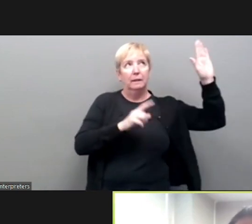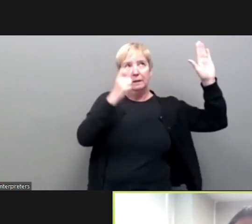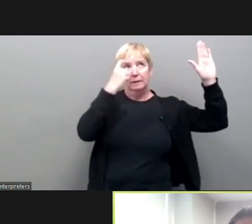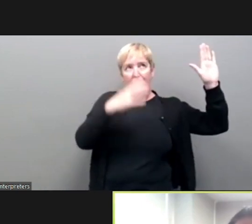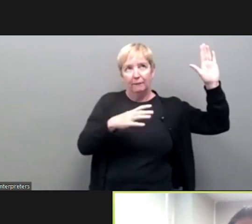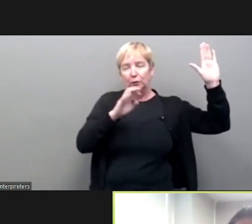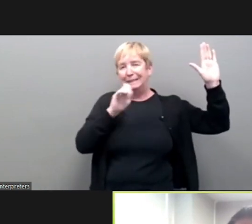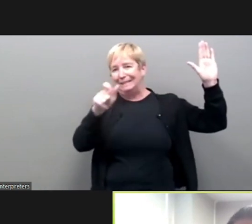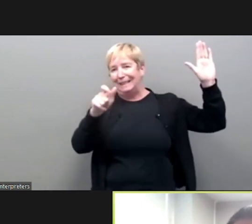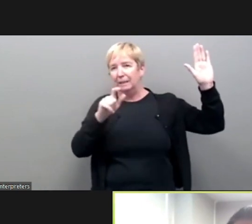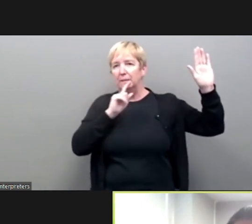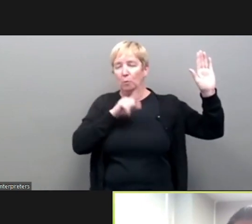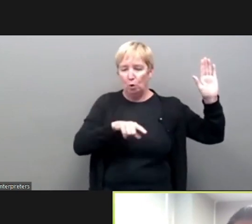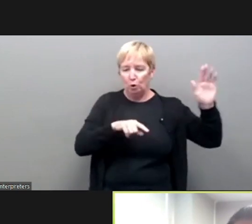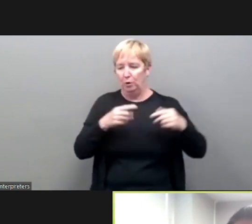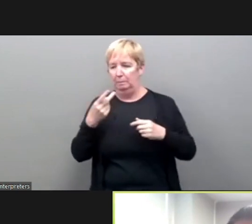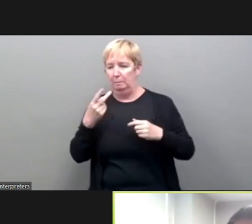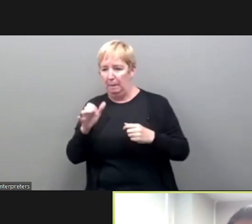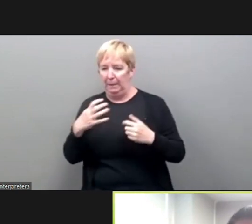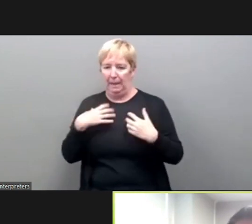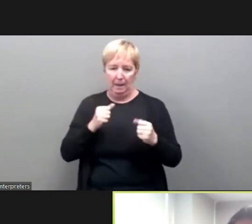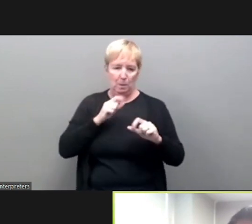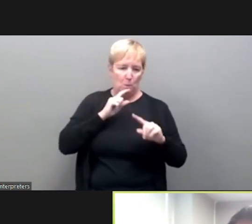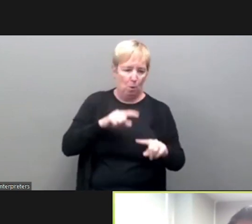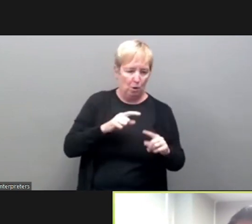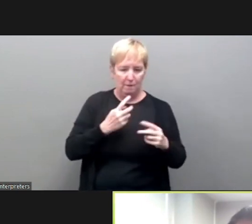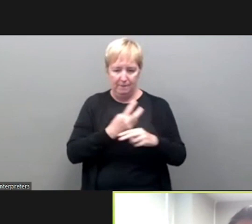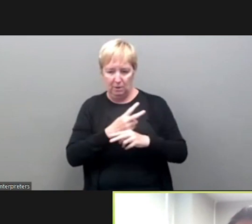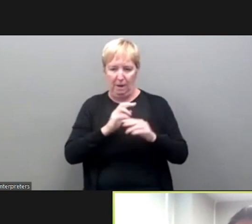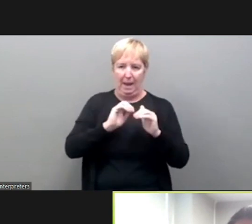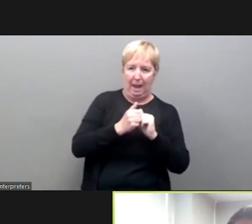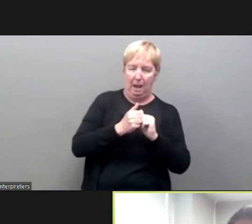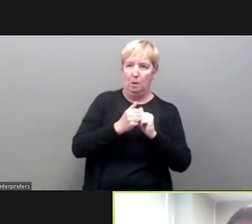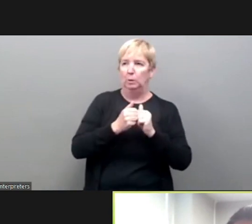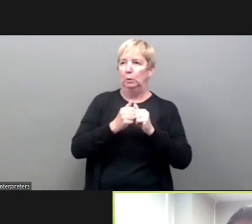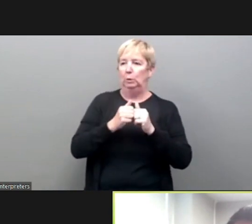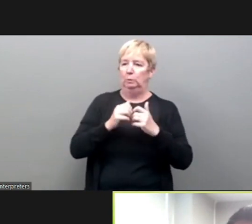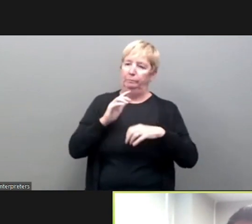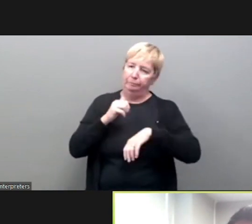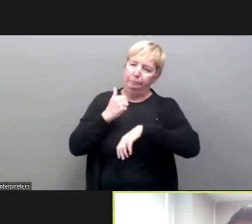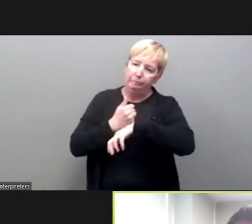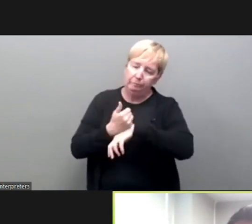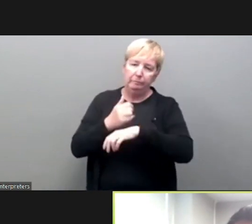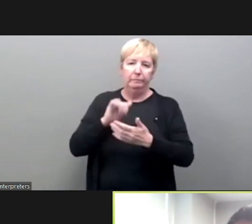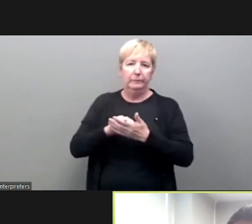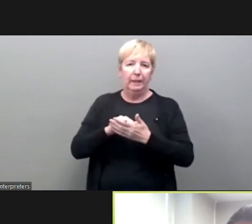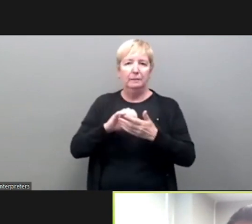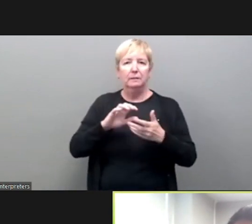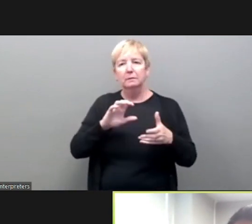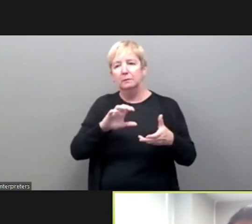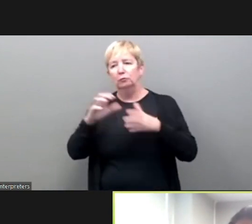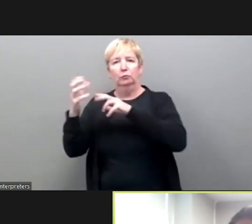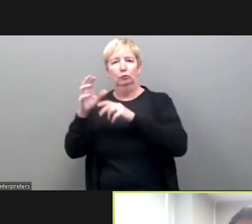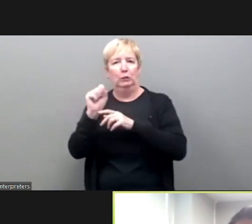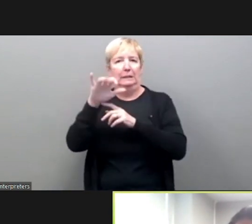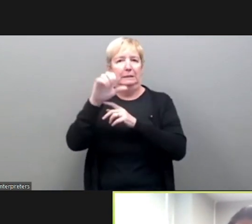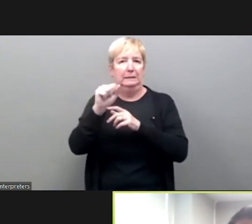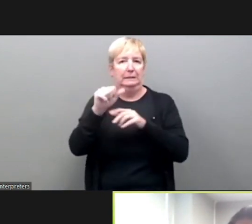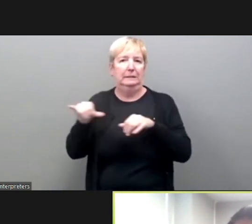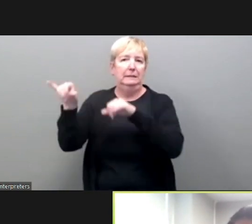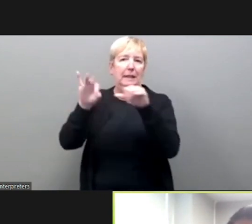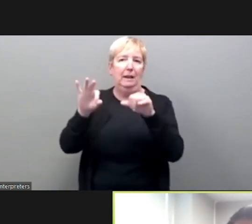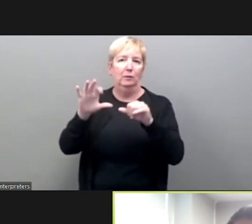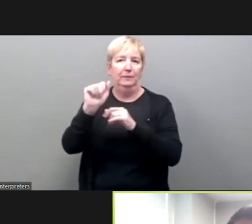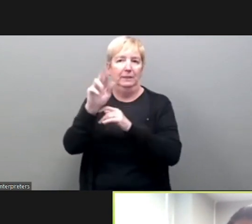pathway to crisis standards of care, a standardized approach by which a hospital system or individual providers can